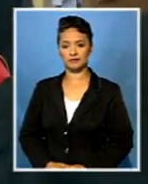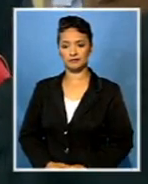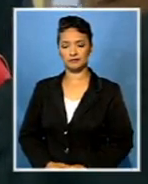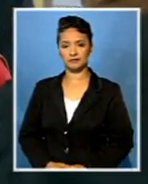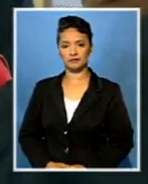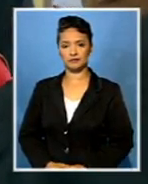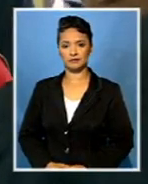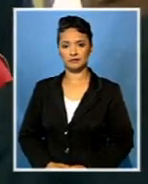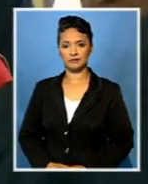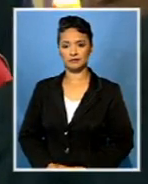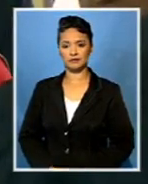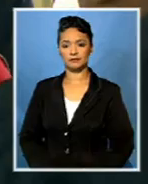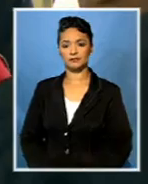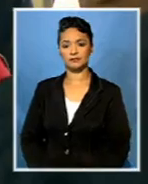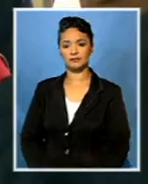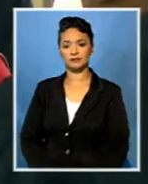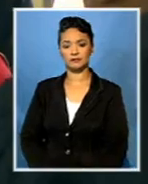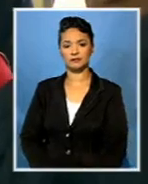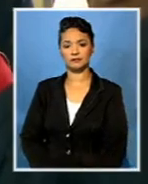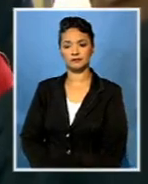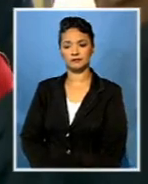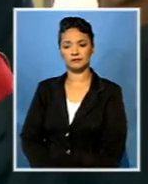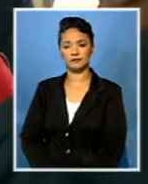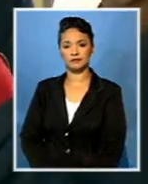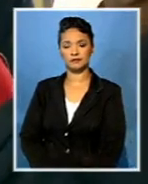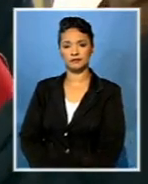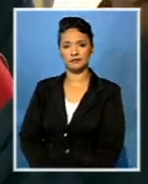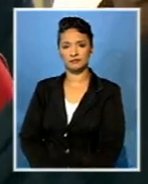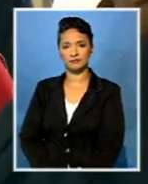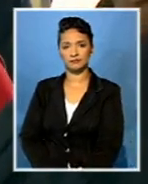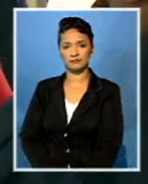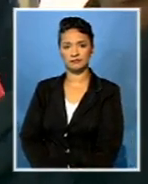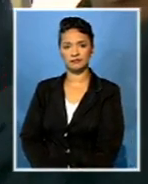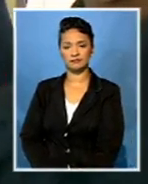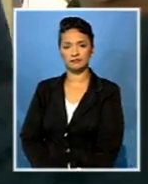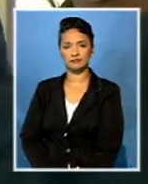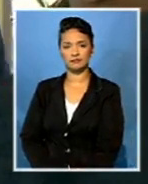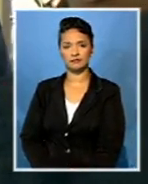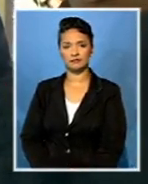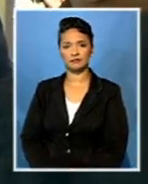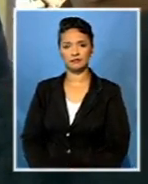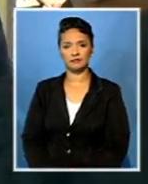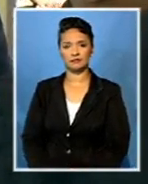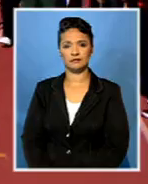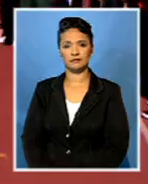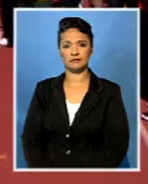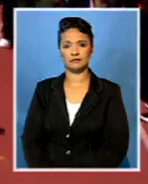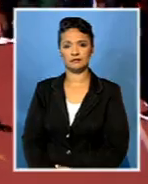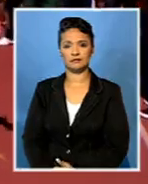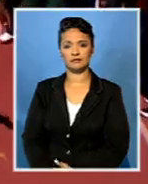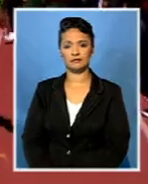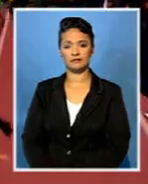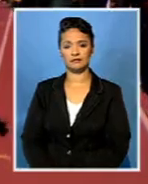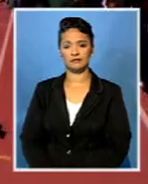III. Do swear that I will be faithful and bear true allegiance to His Majesty King Letsie III.